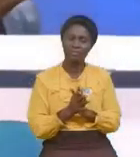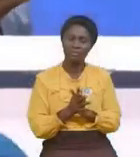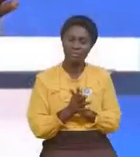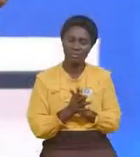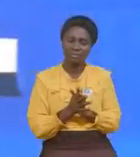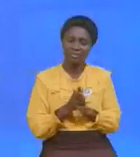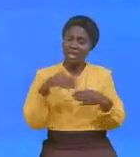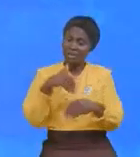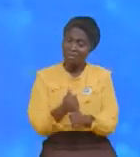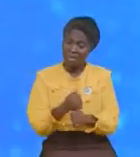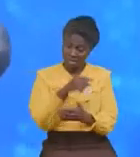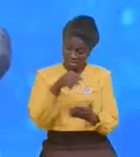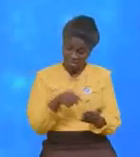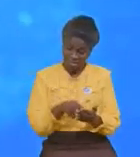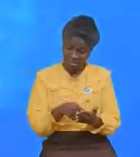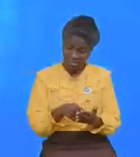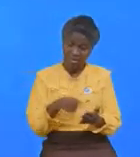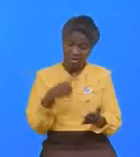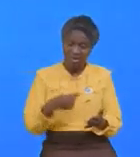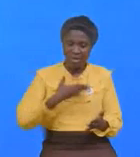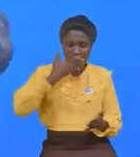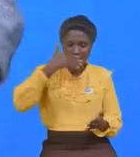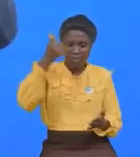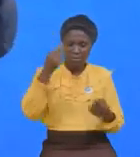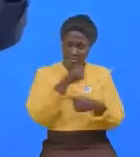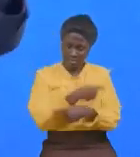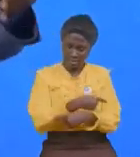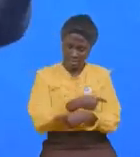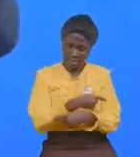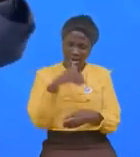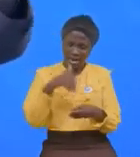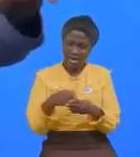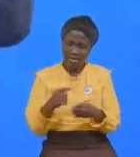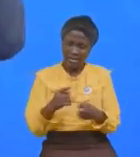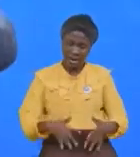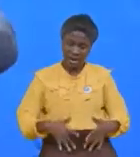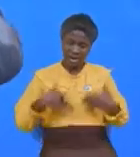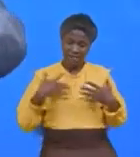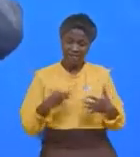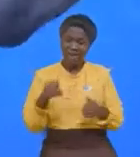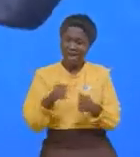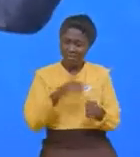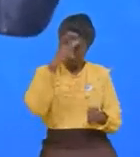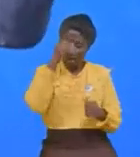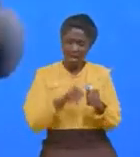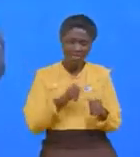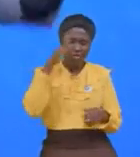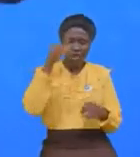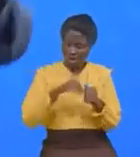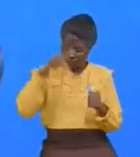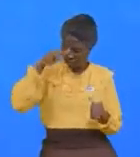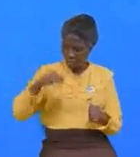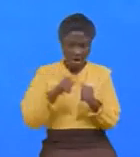Make this the best day in the life of every man, every woman, every boy,